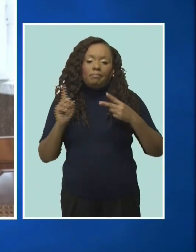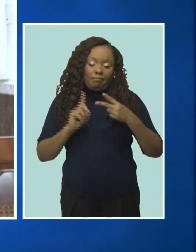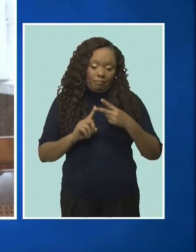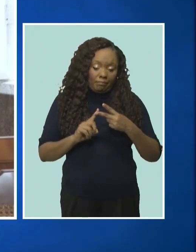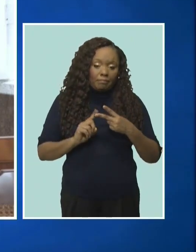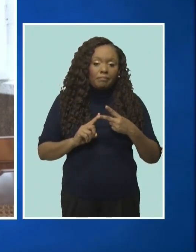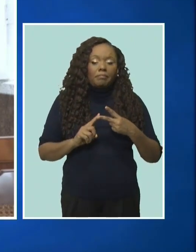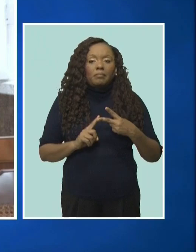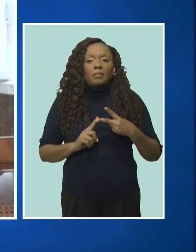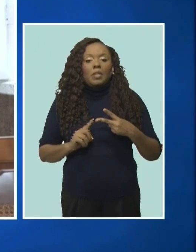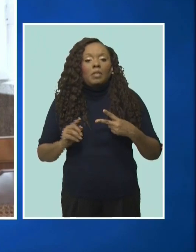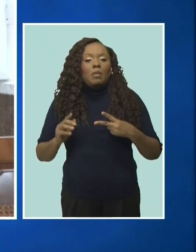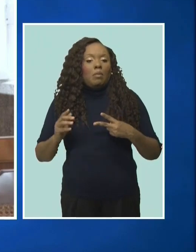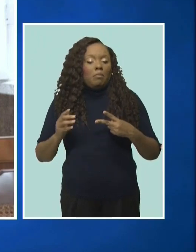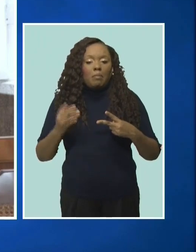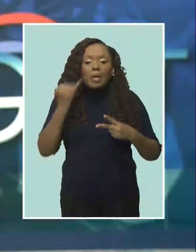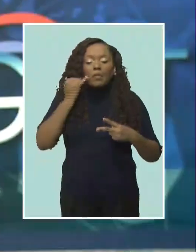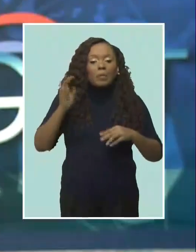terms of a business.